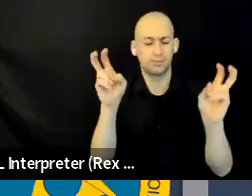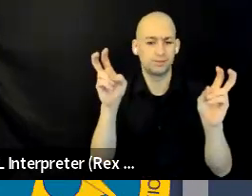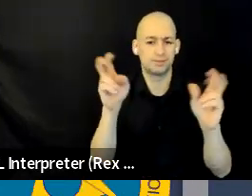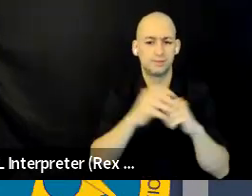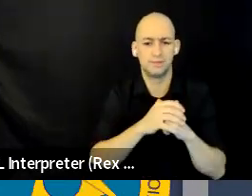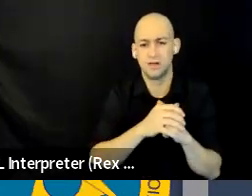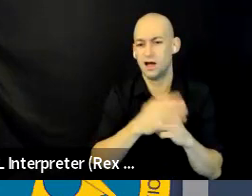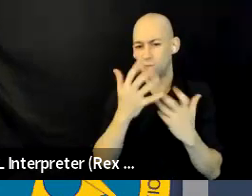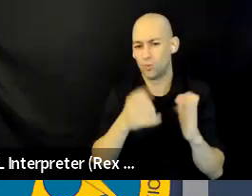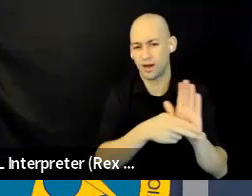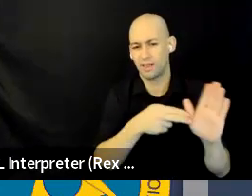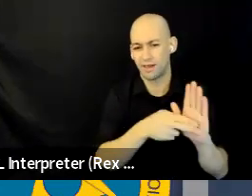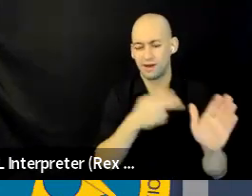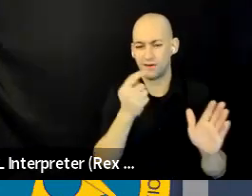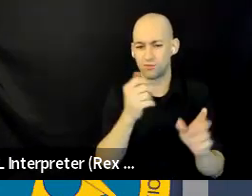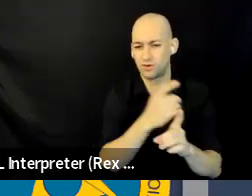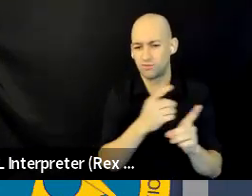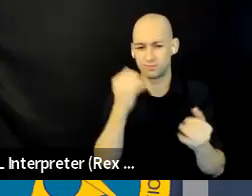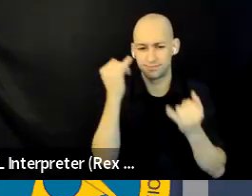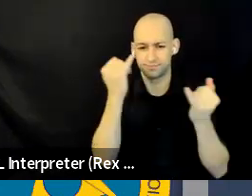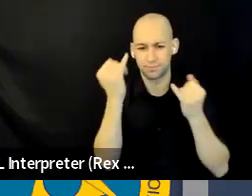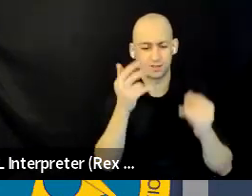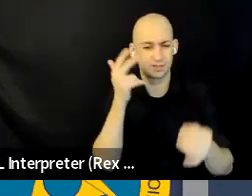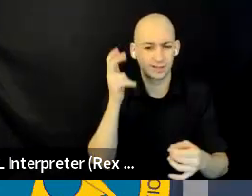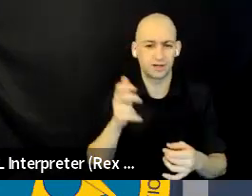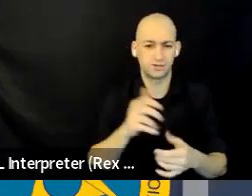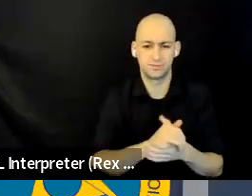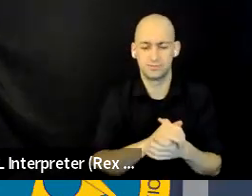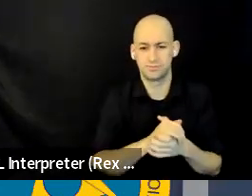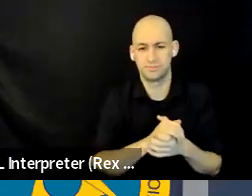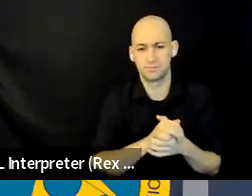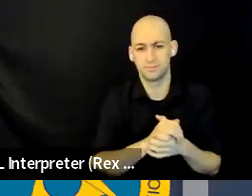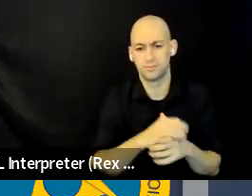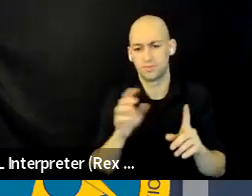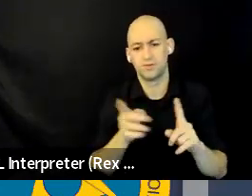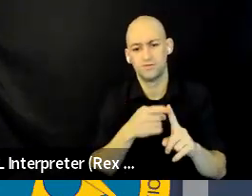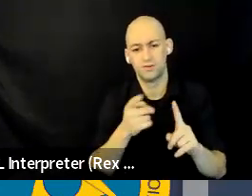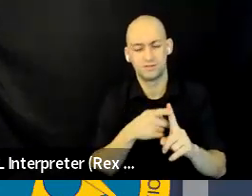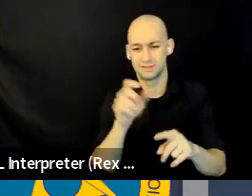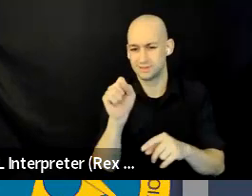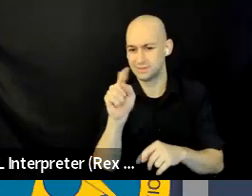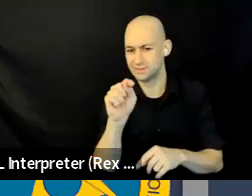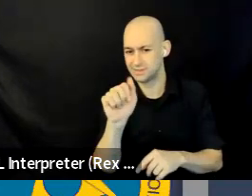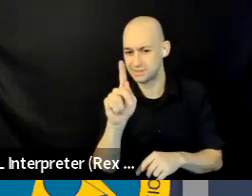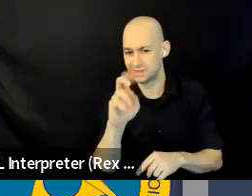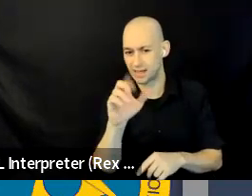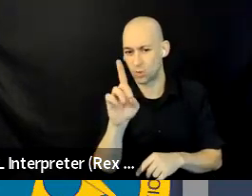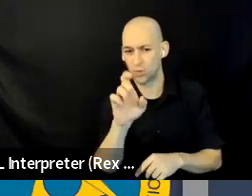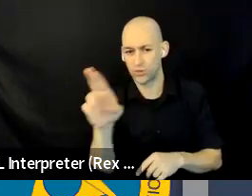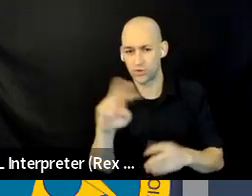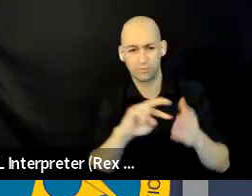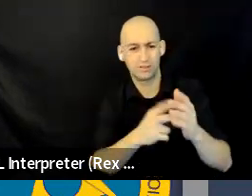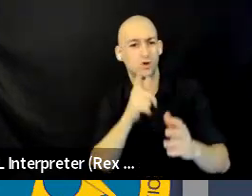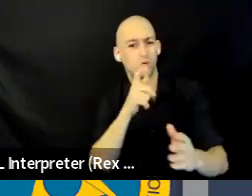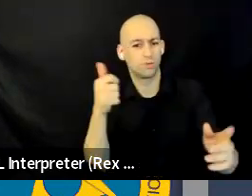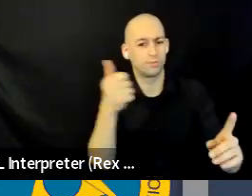I wanted to highlight a couple of trends from the feedback that we received. First, stakeholders recommended we consider additional